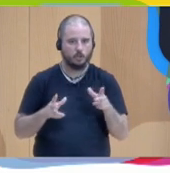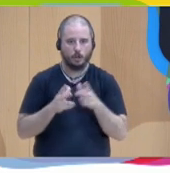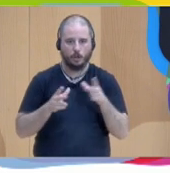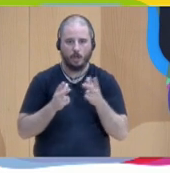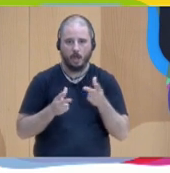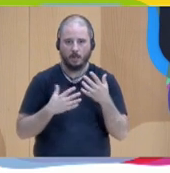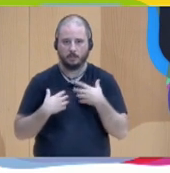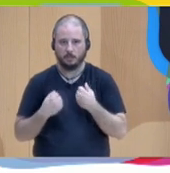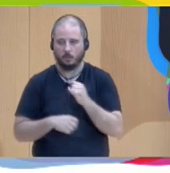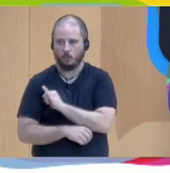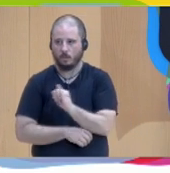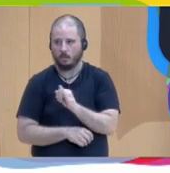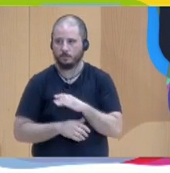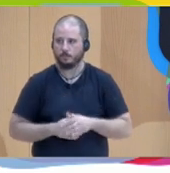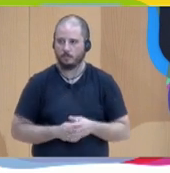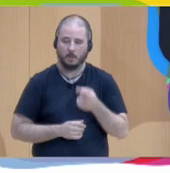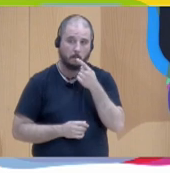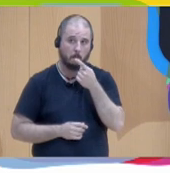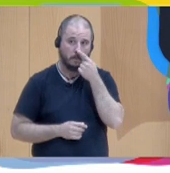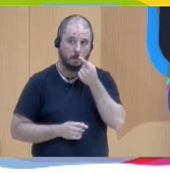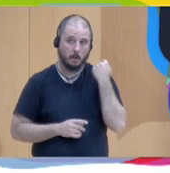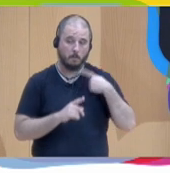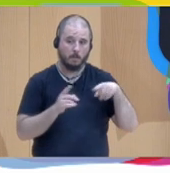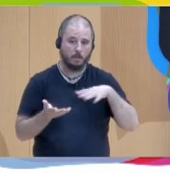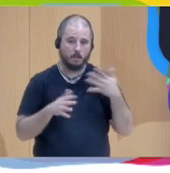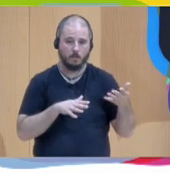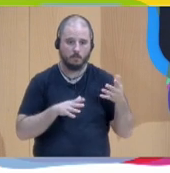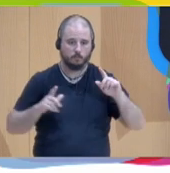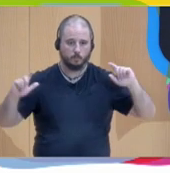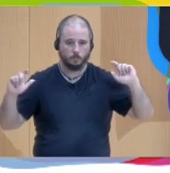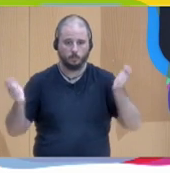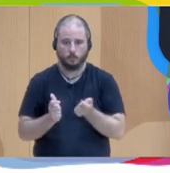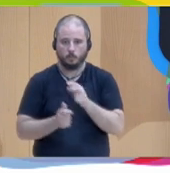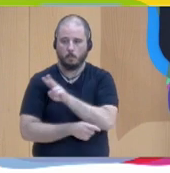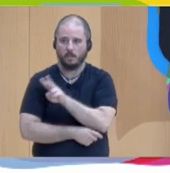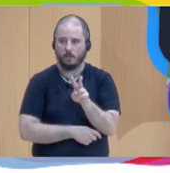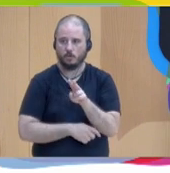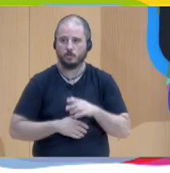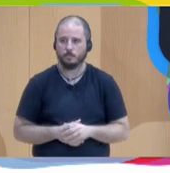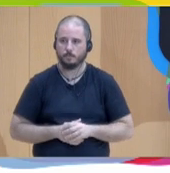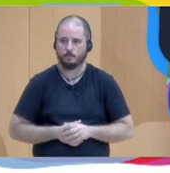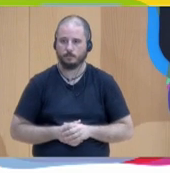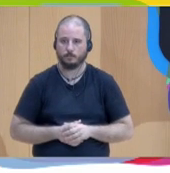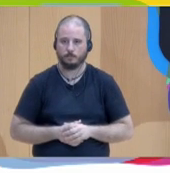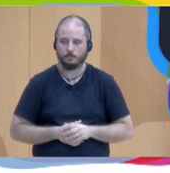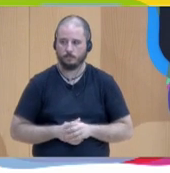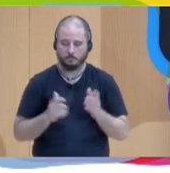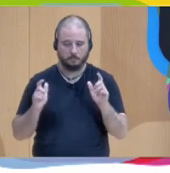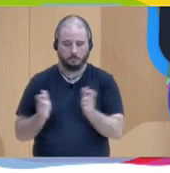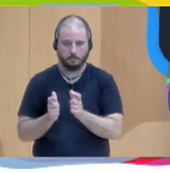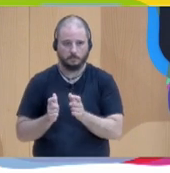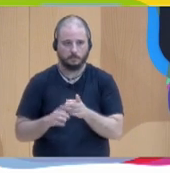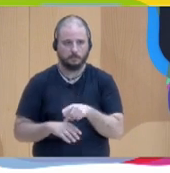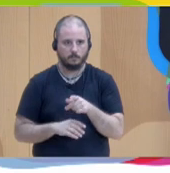ago, we have about 22, and we have put it together, integrated social and health services.